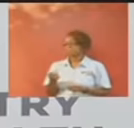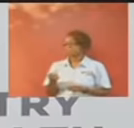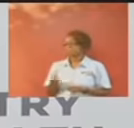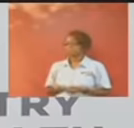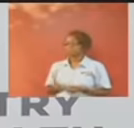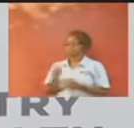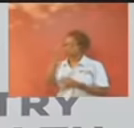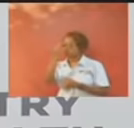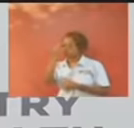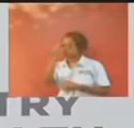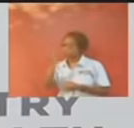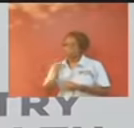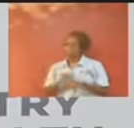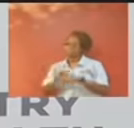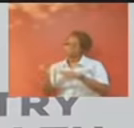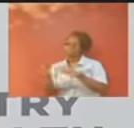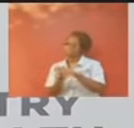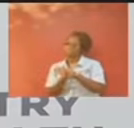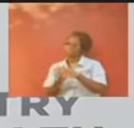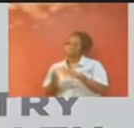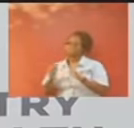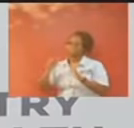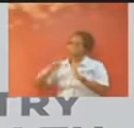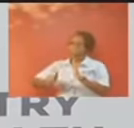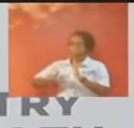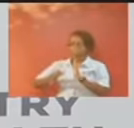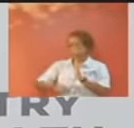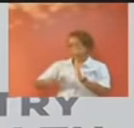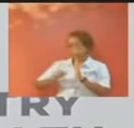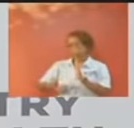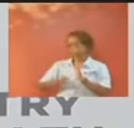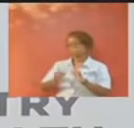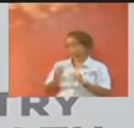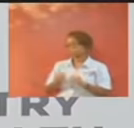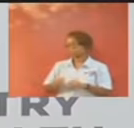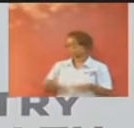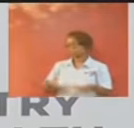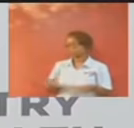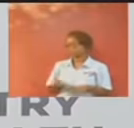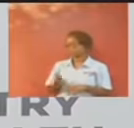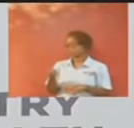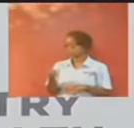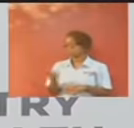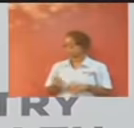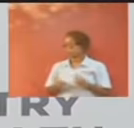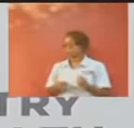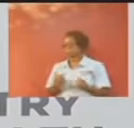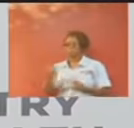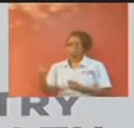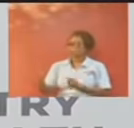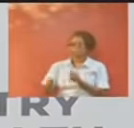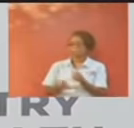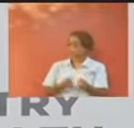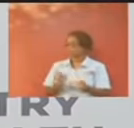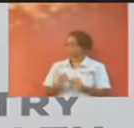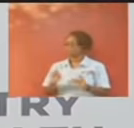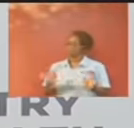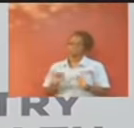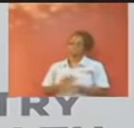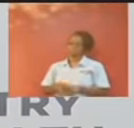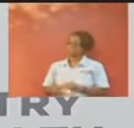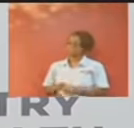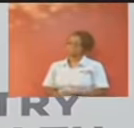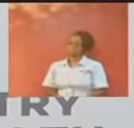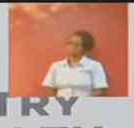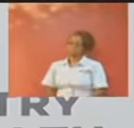low spread in terms of no cases or sporadic cases. As regards the decision for